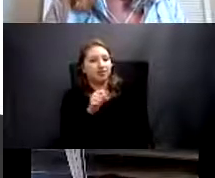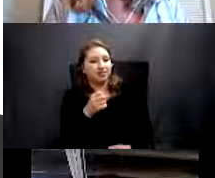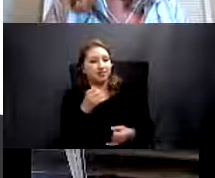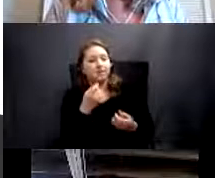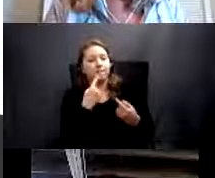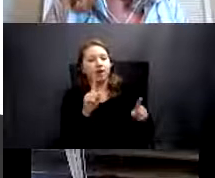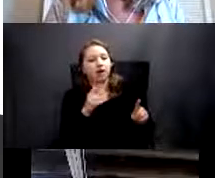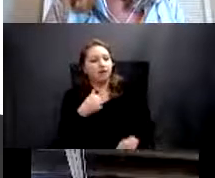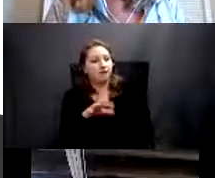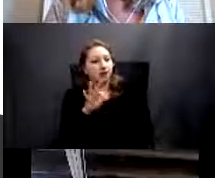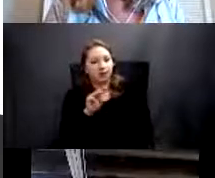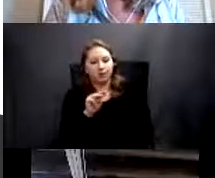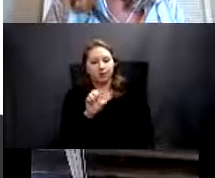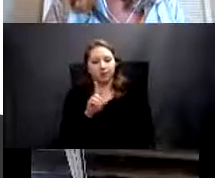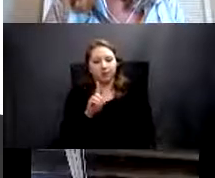Medicaid